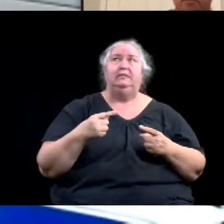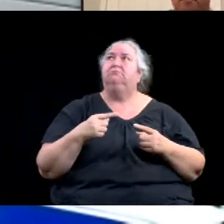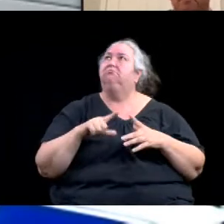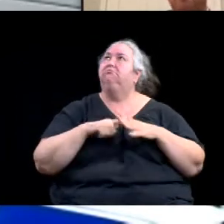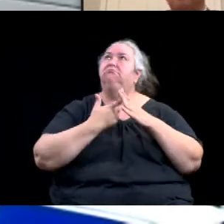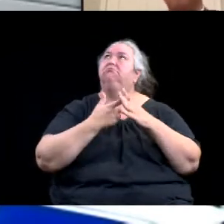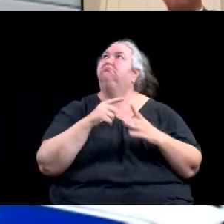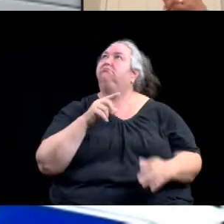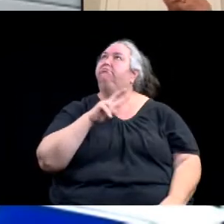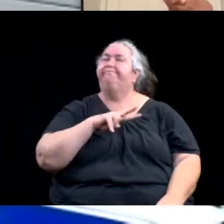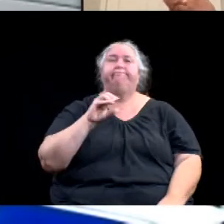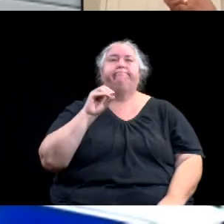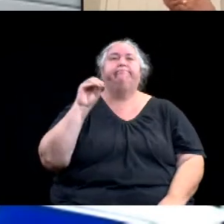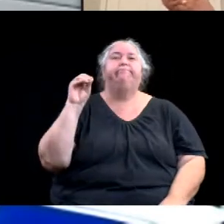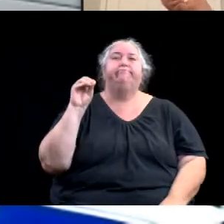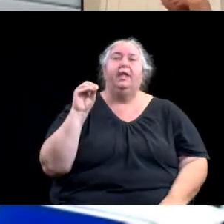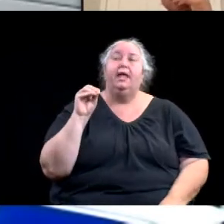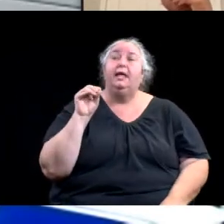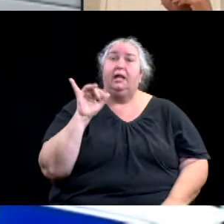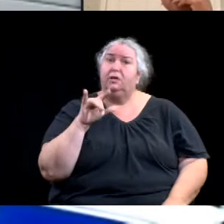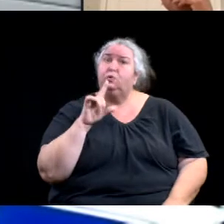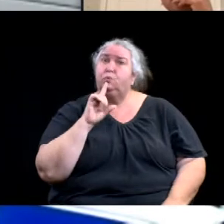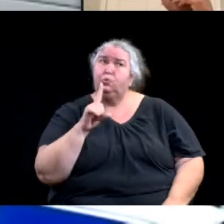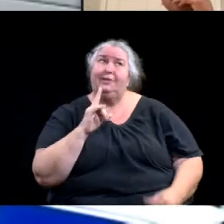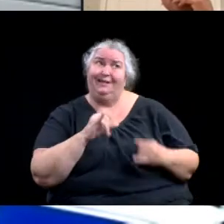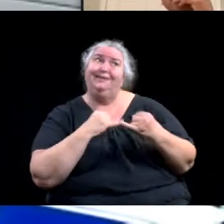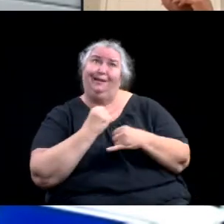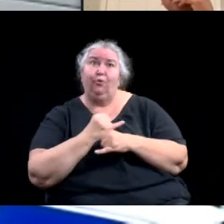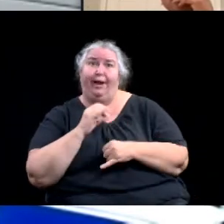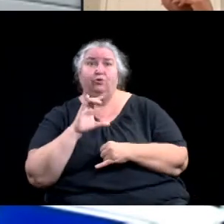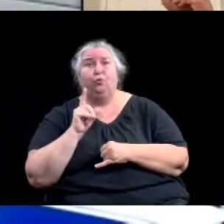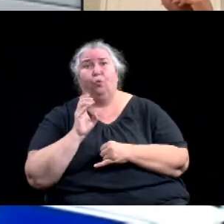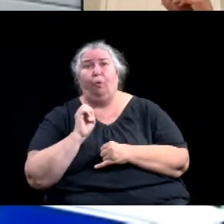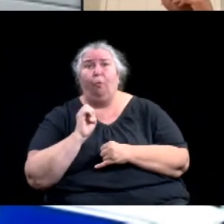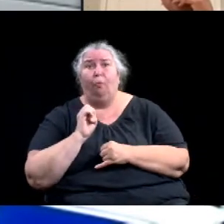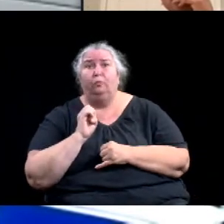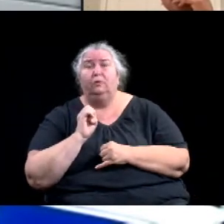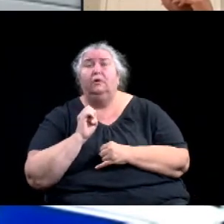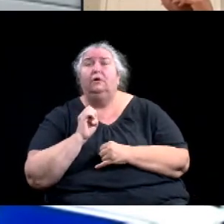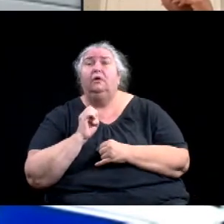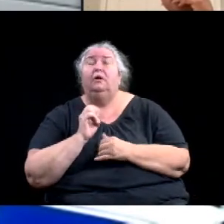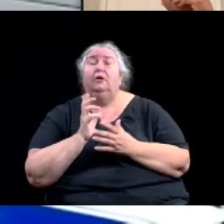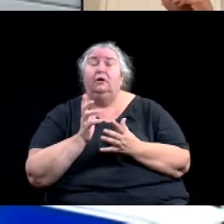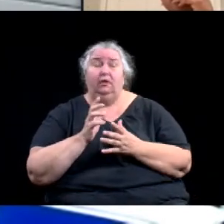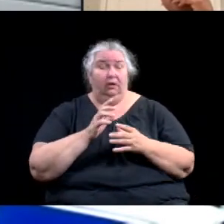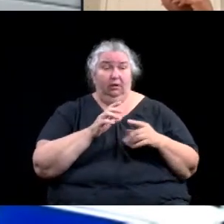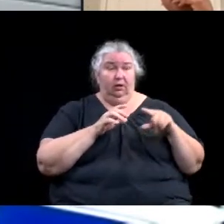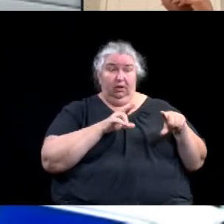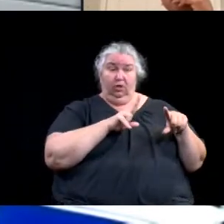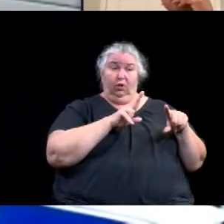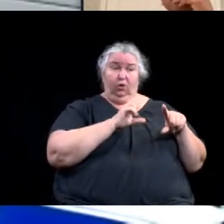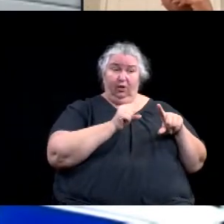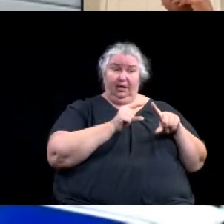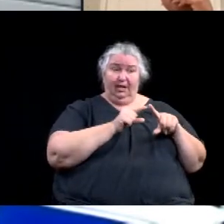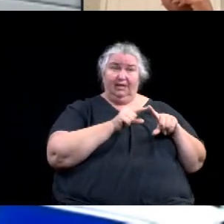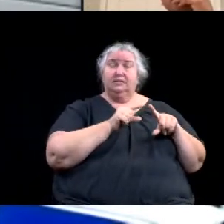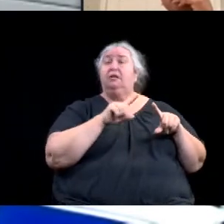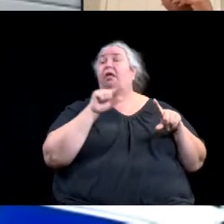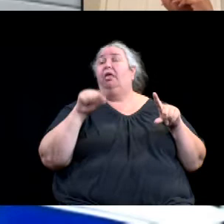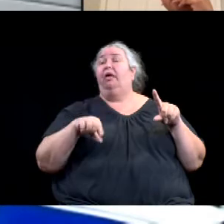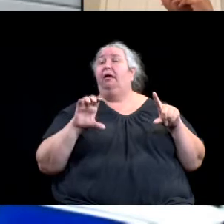States, we're in the Caribbean, Colombia, Honduras, Mexico, Eastern Europe, and